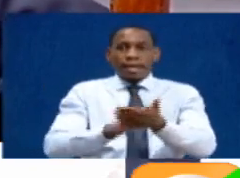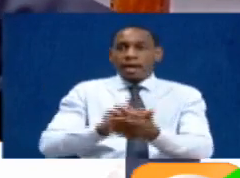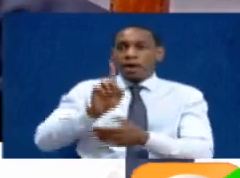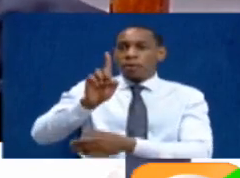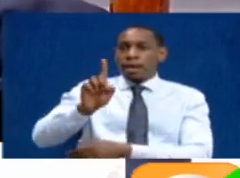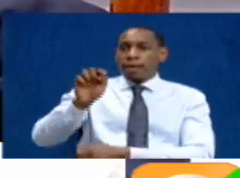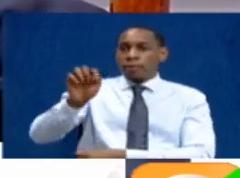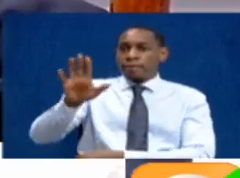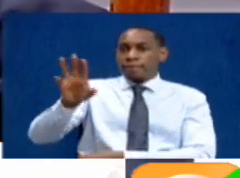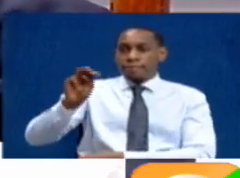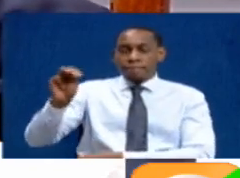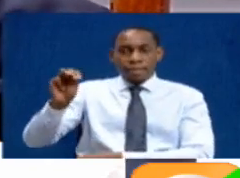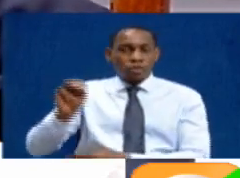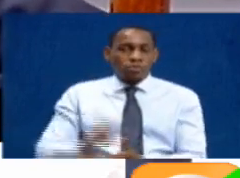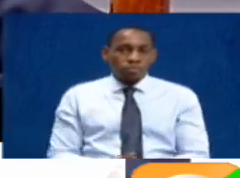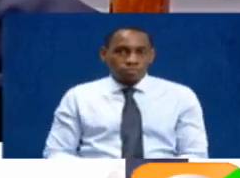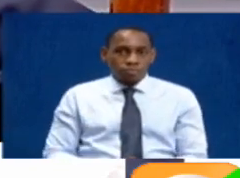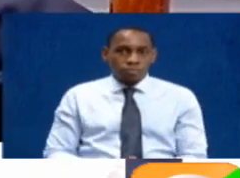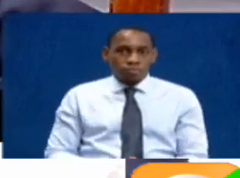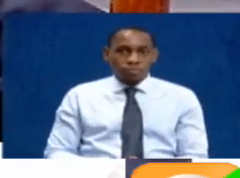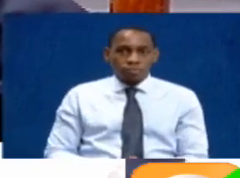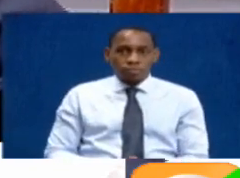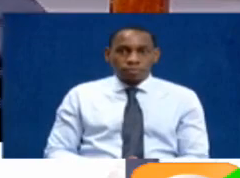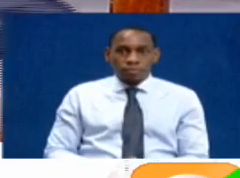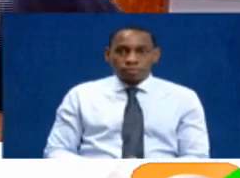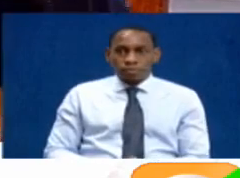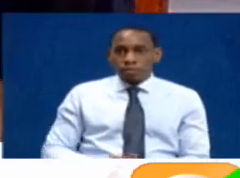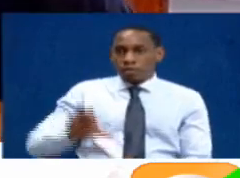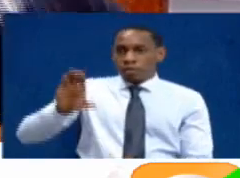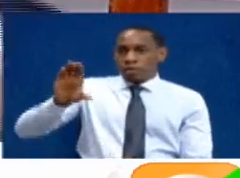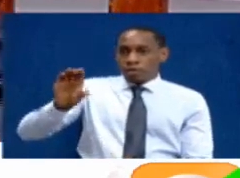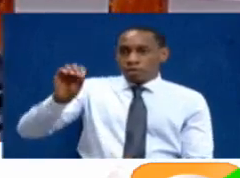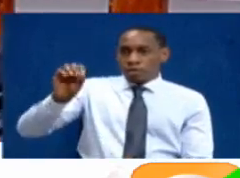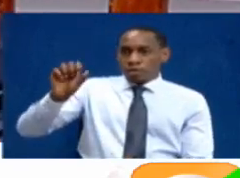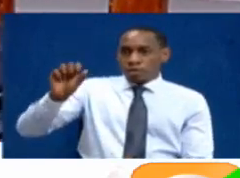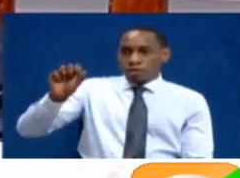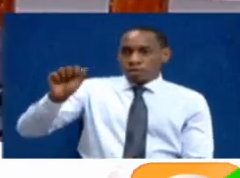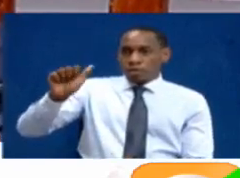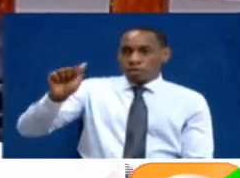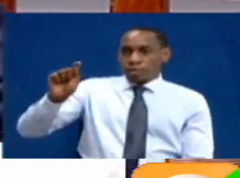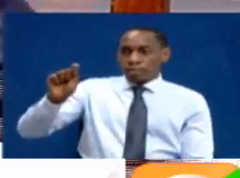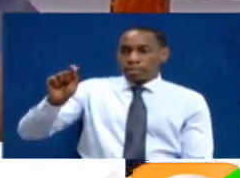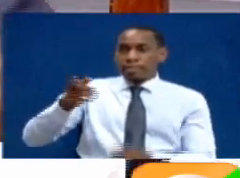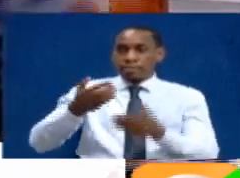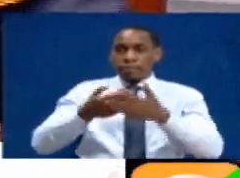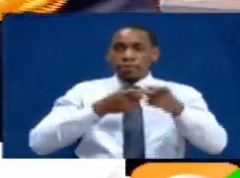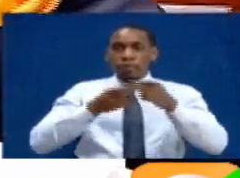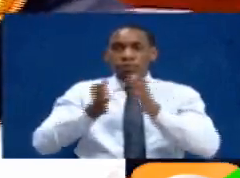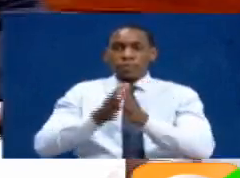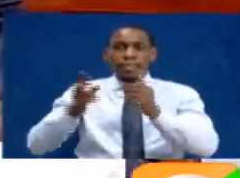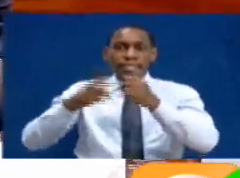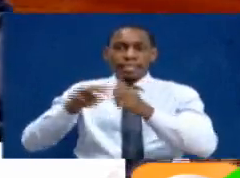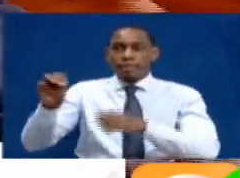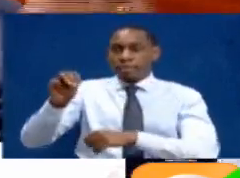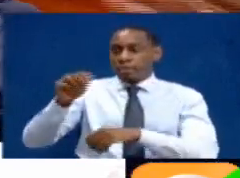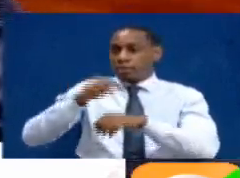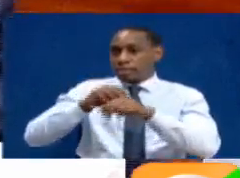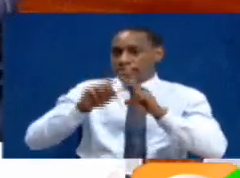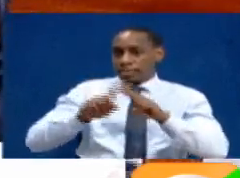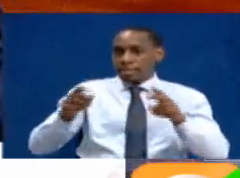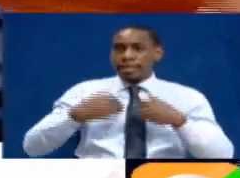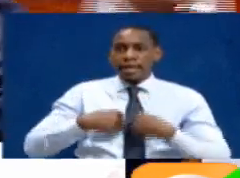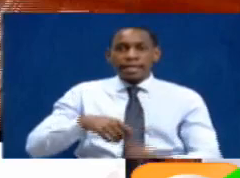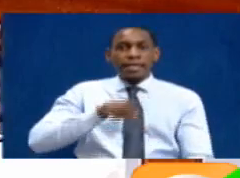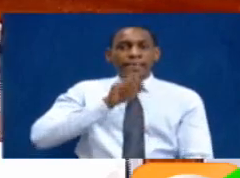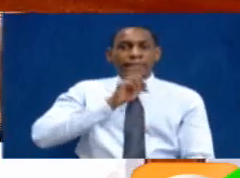1.5 million. And then COSAT, which used to control with 7 million. Now, because when we started, we